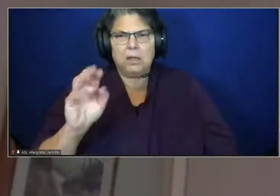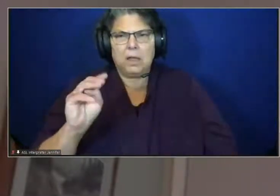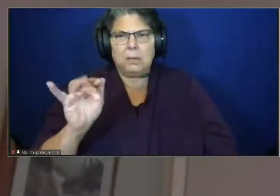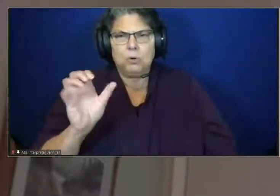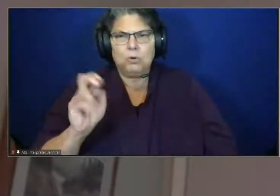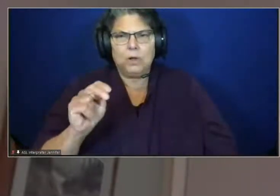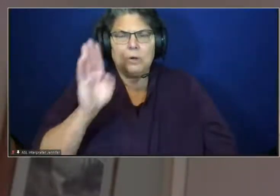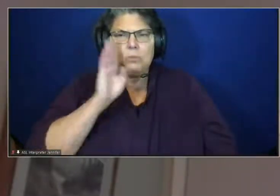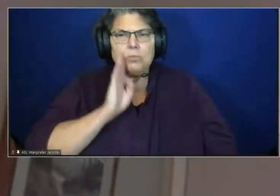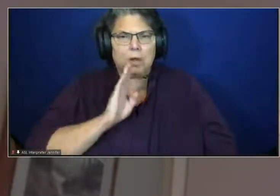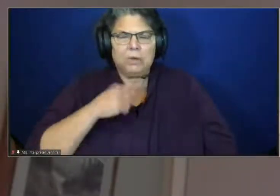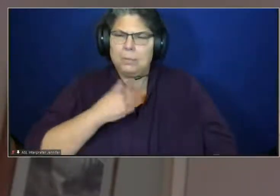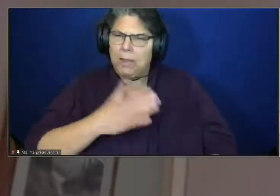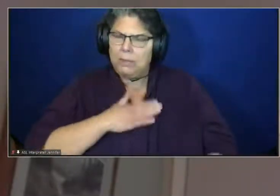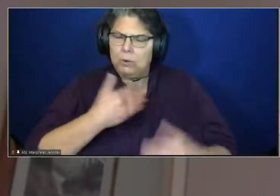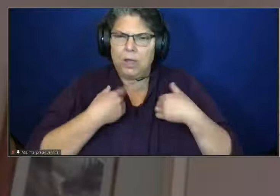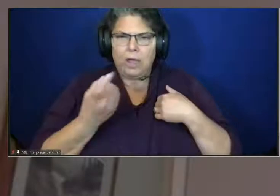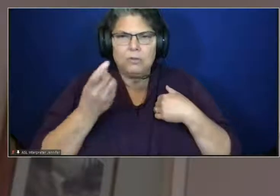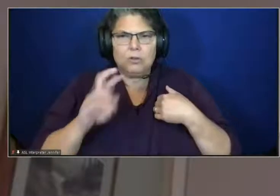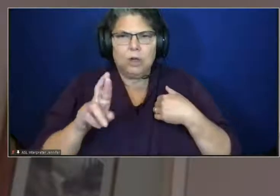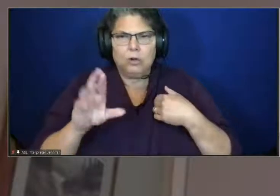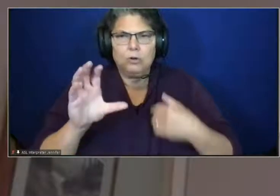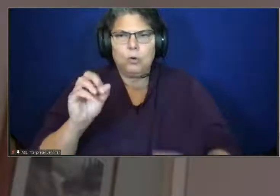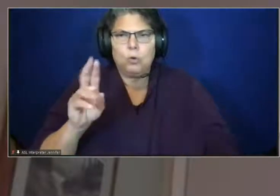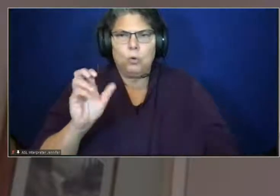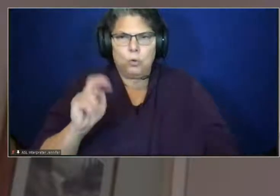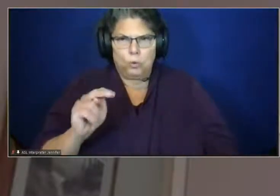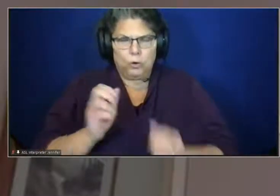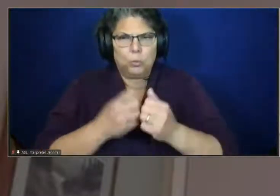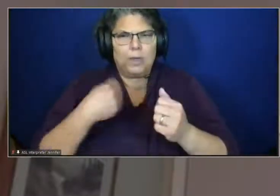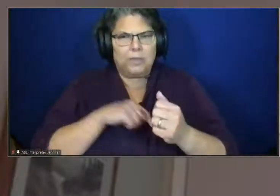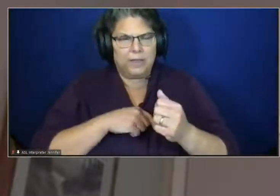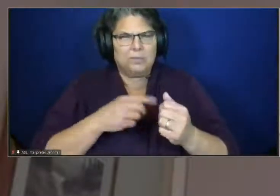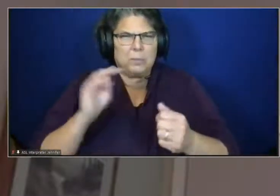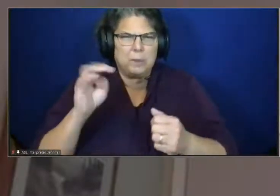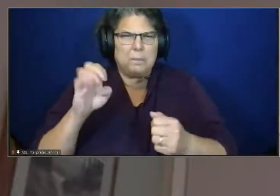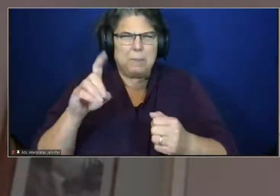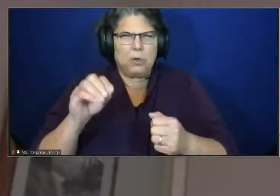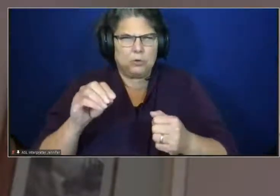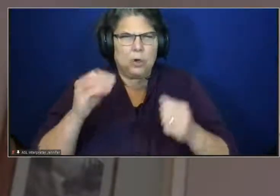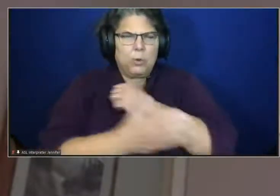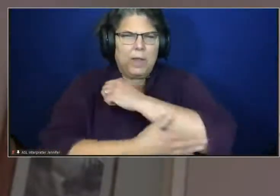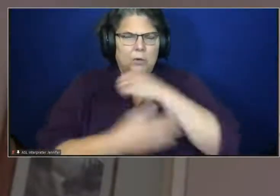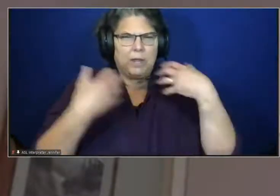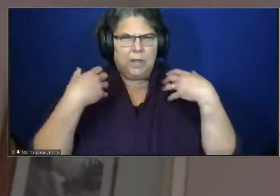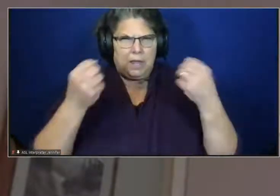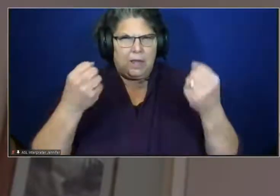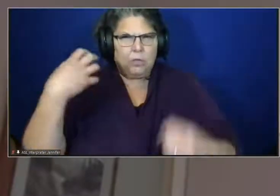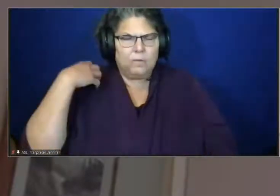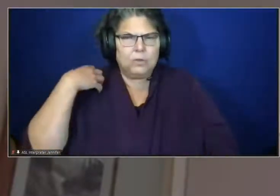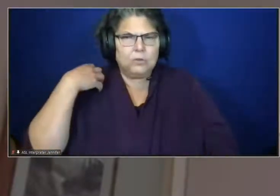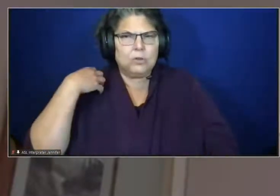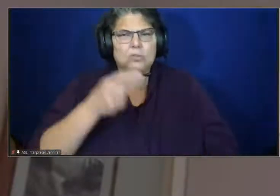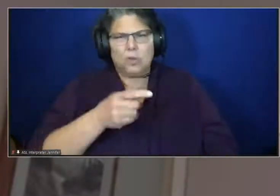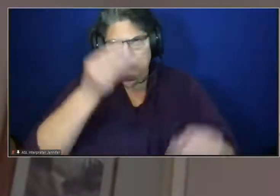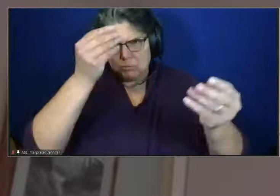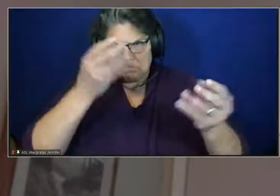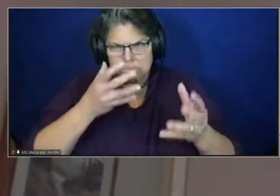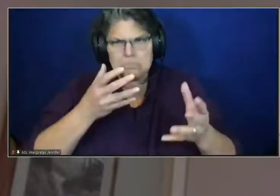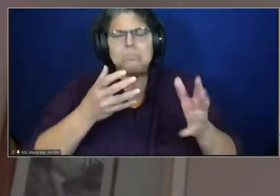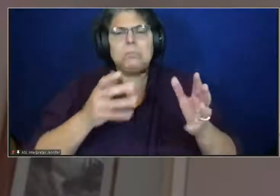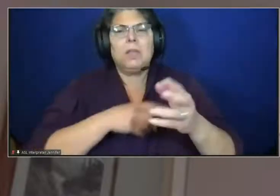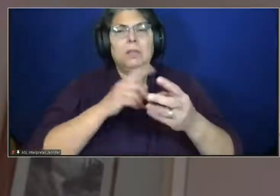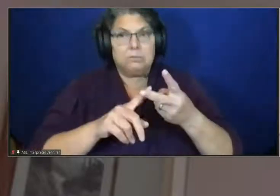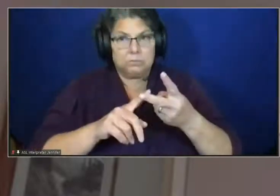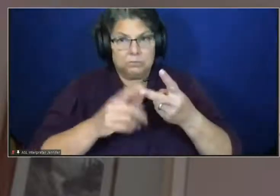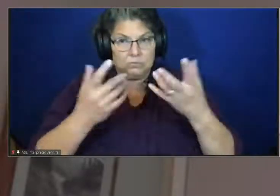the Mendocino County Health Officer, with us today. And we'll get the latest COVID-19 updates for the county from him. And after his presentation, we'll